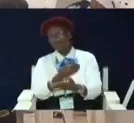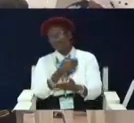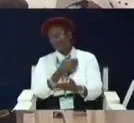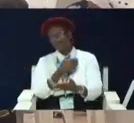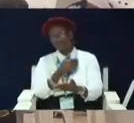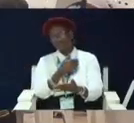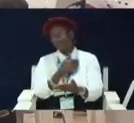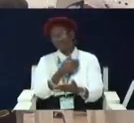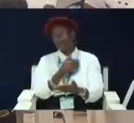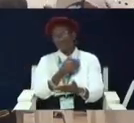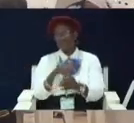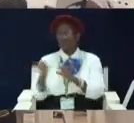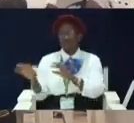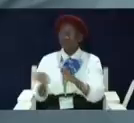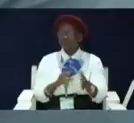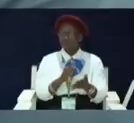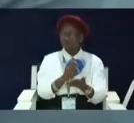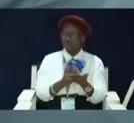Do something